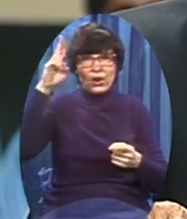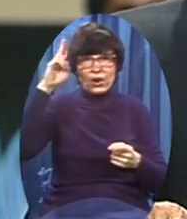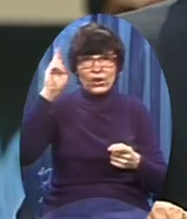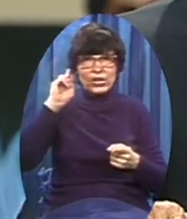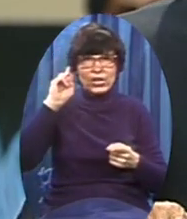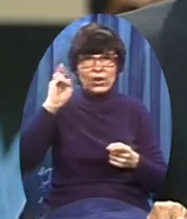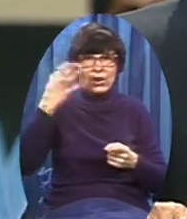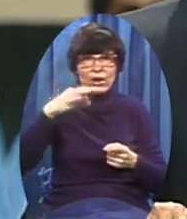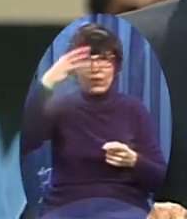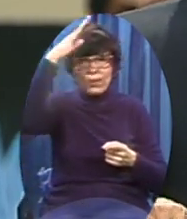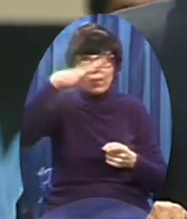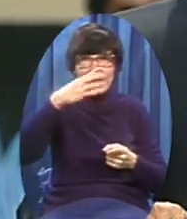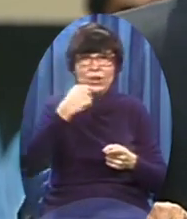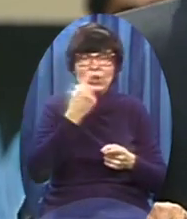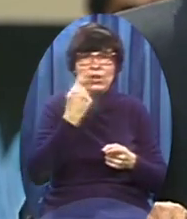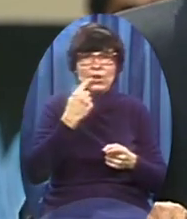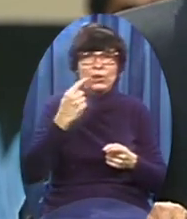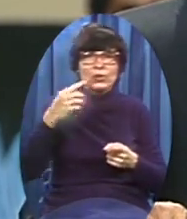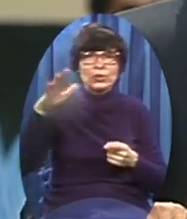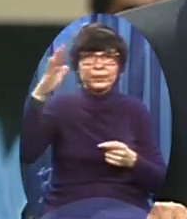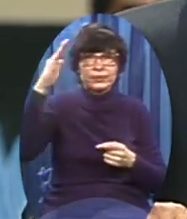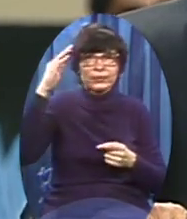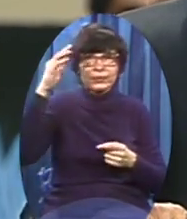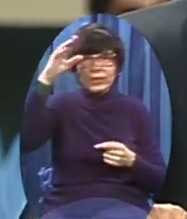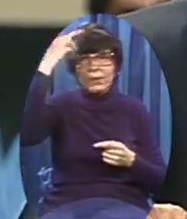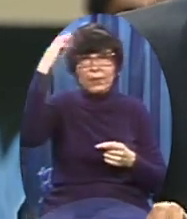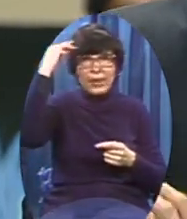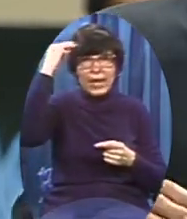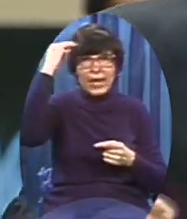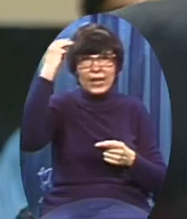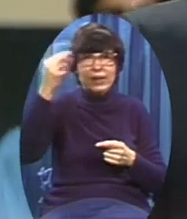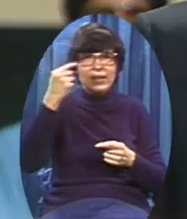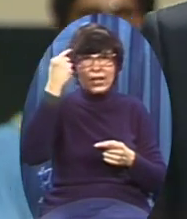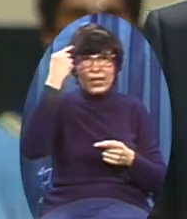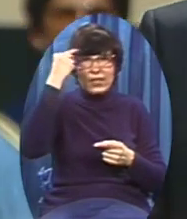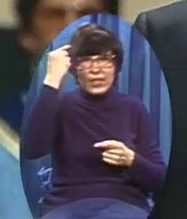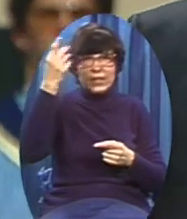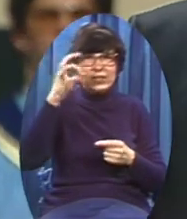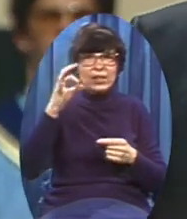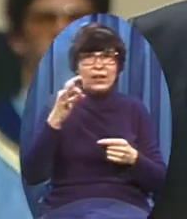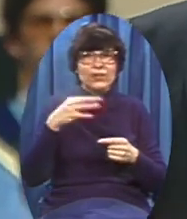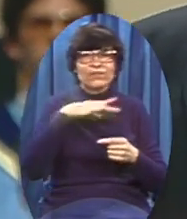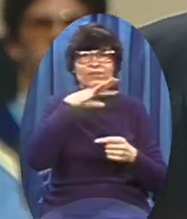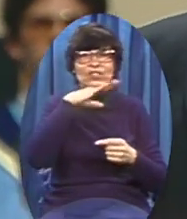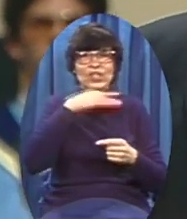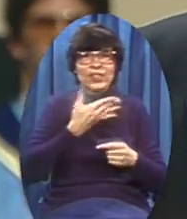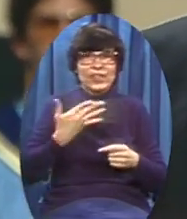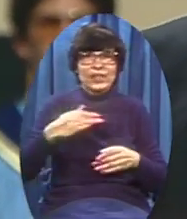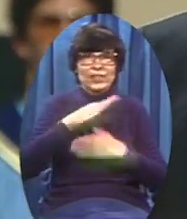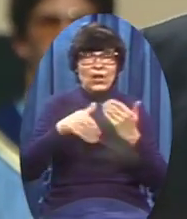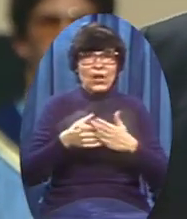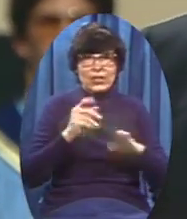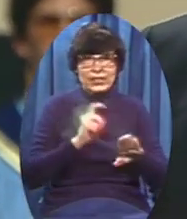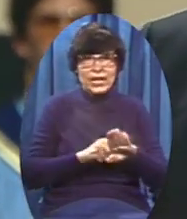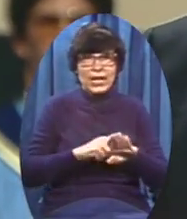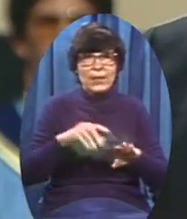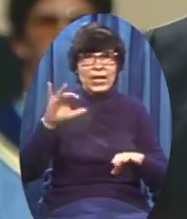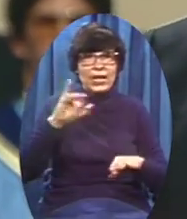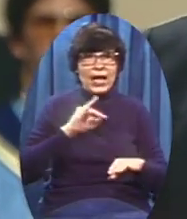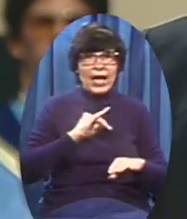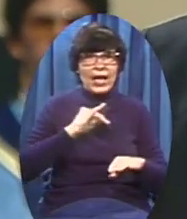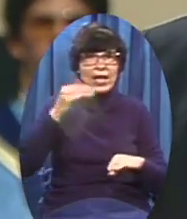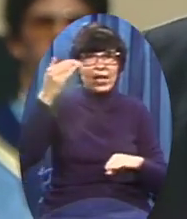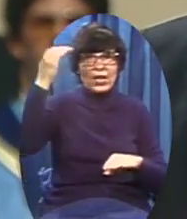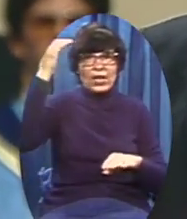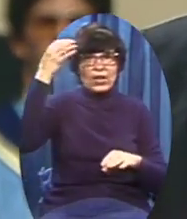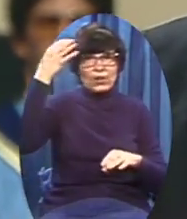gutter, I do not have to ask that man, does he know the Lord Jesus? I believe that a man whose heart and whose mind is fixed upon